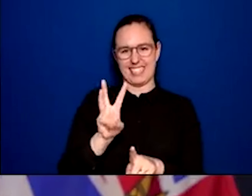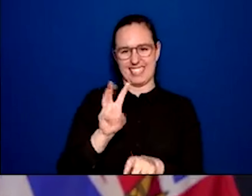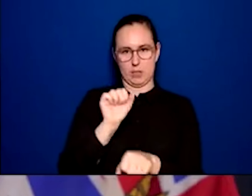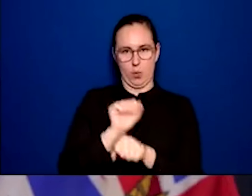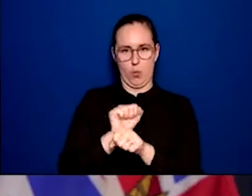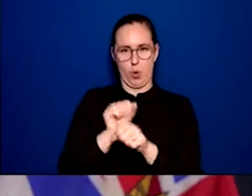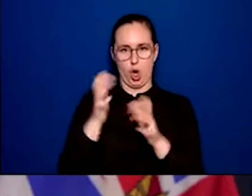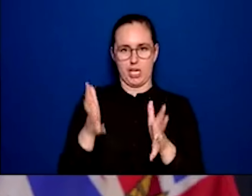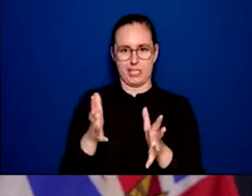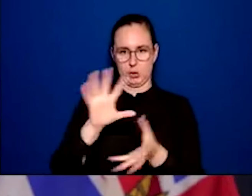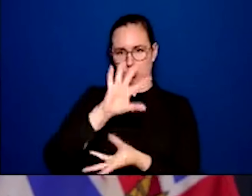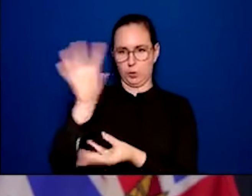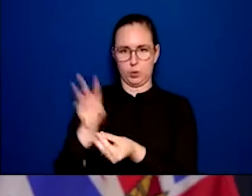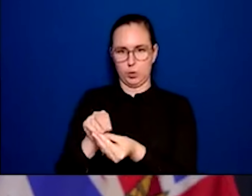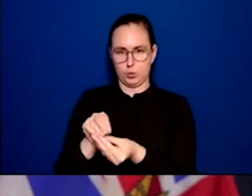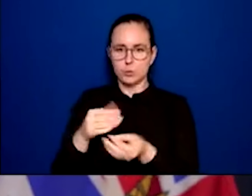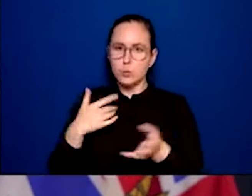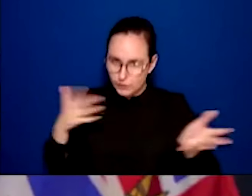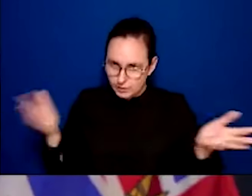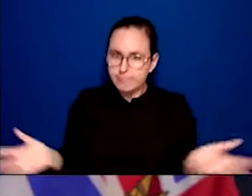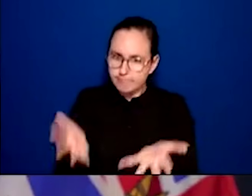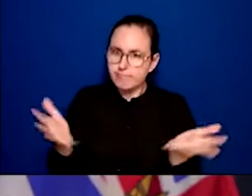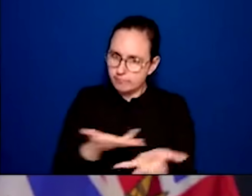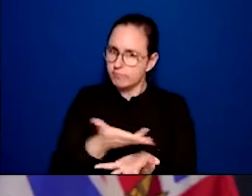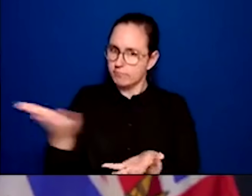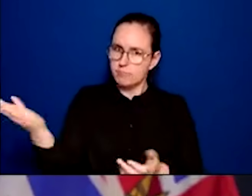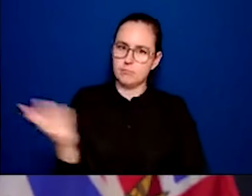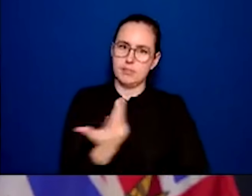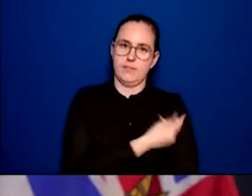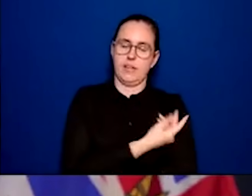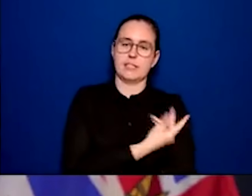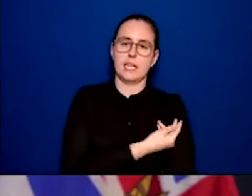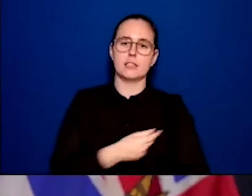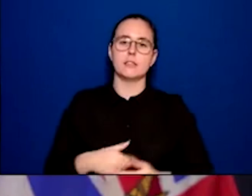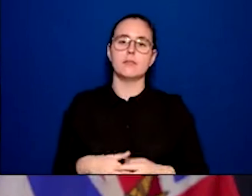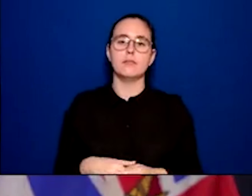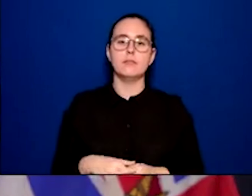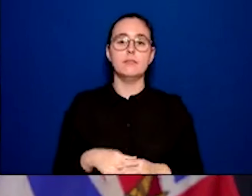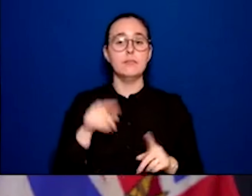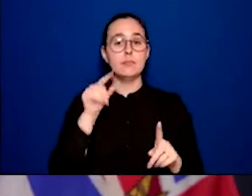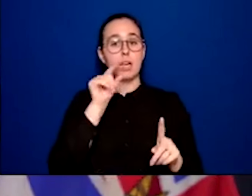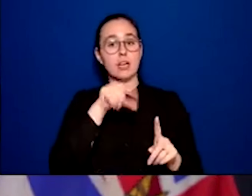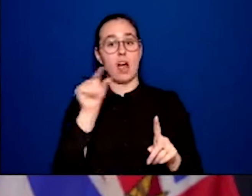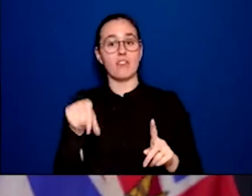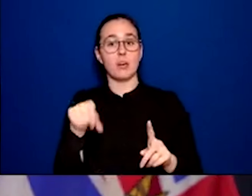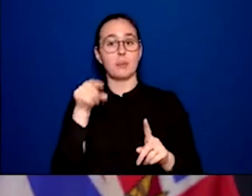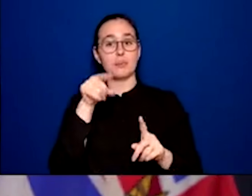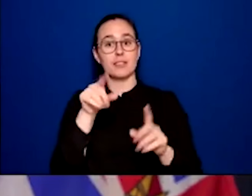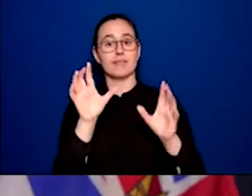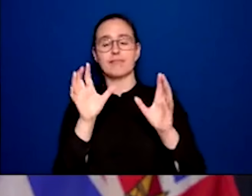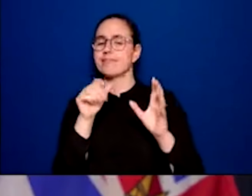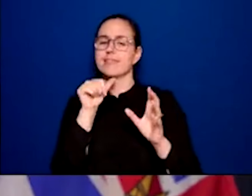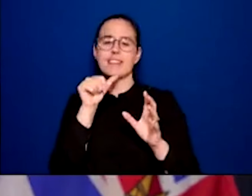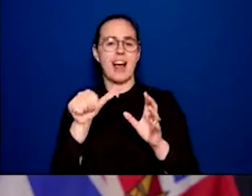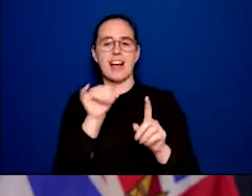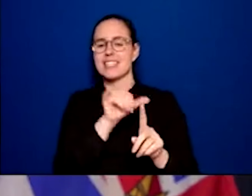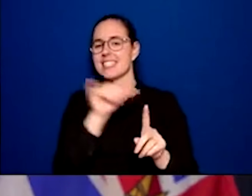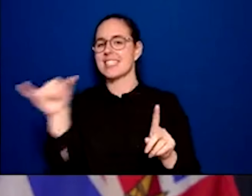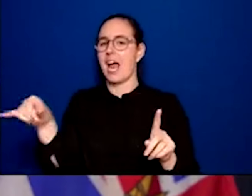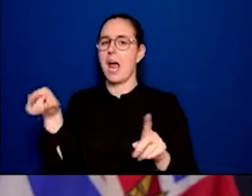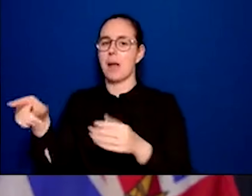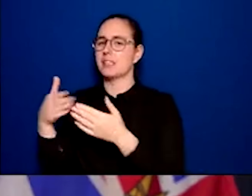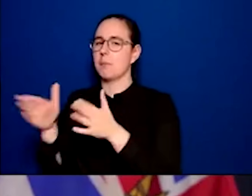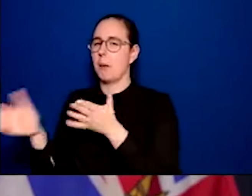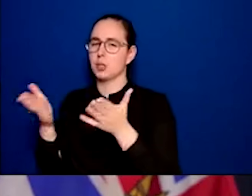route. It's important. And obviously, Crown corporations are not the public service, as you'll understand, but we're encouraging